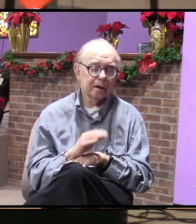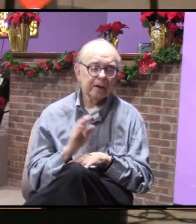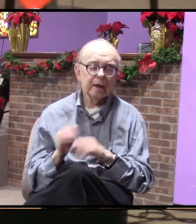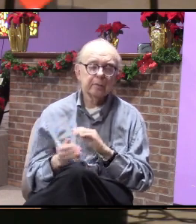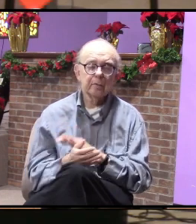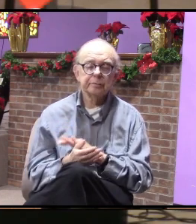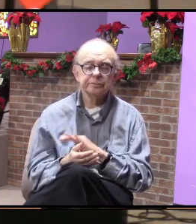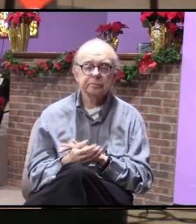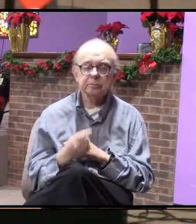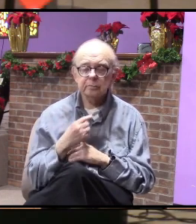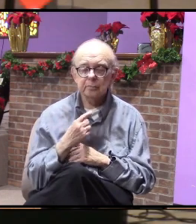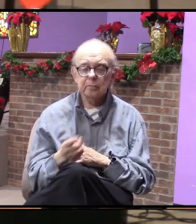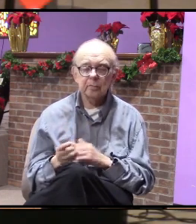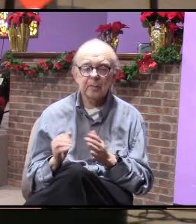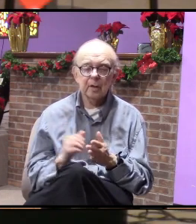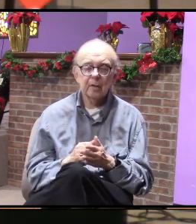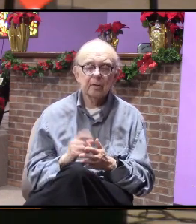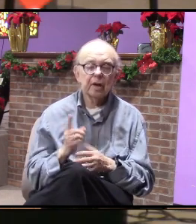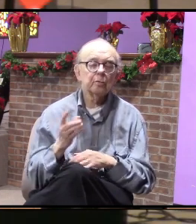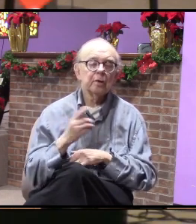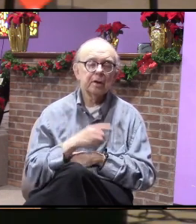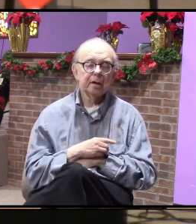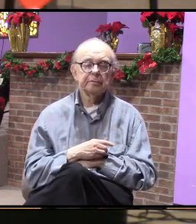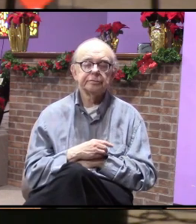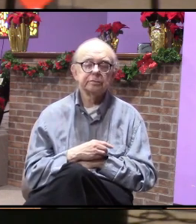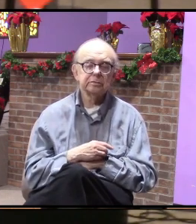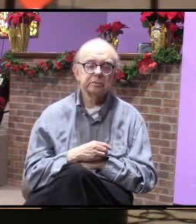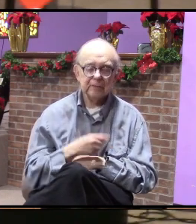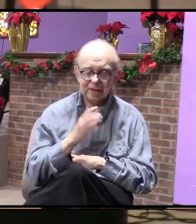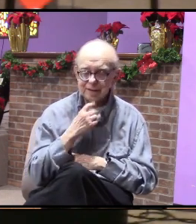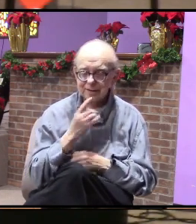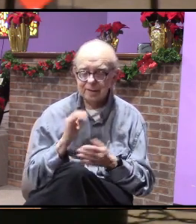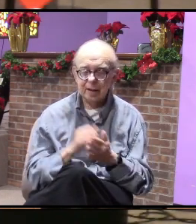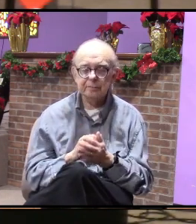morning, and he said, so that's one day.